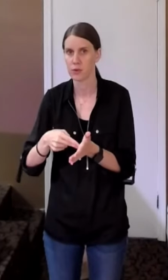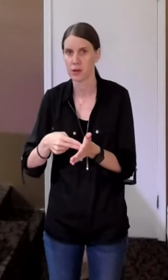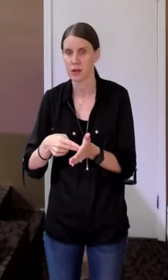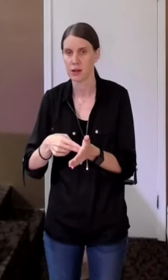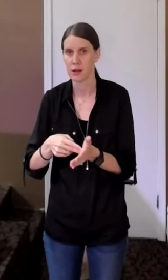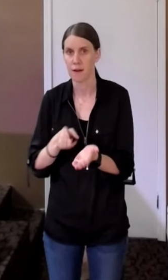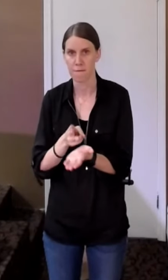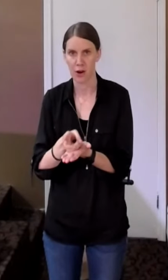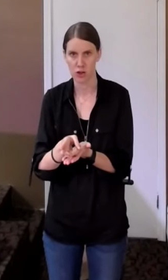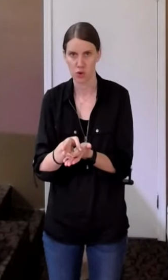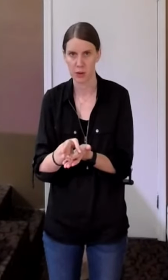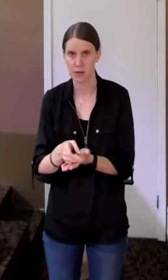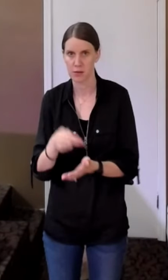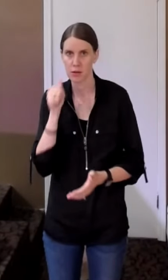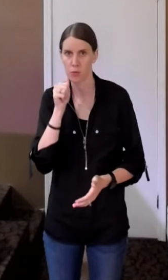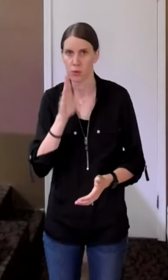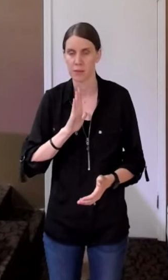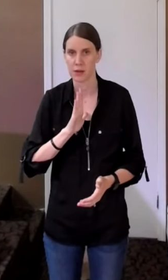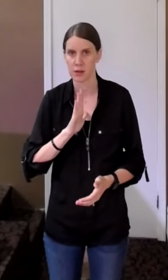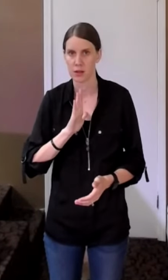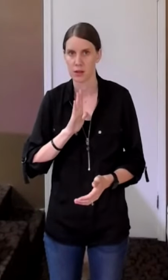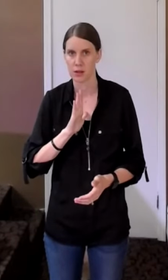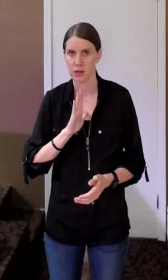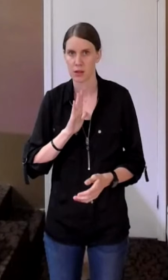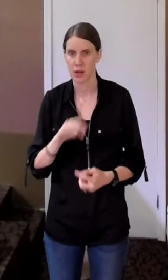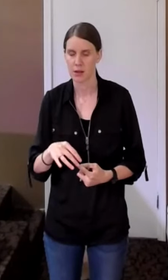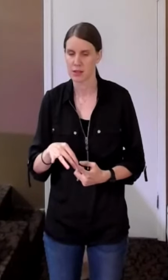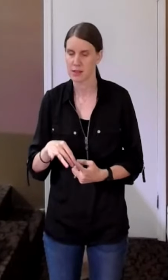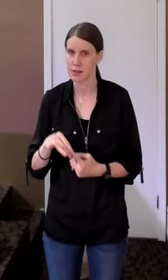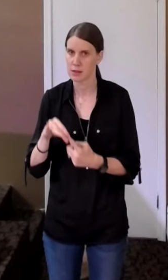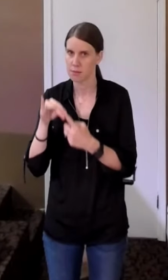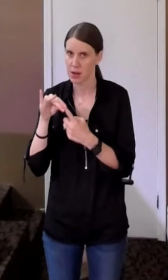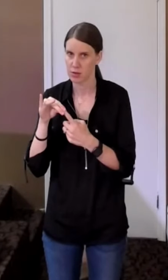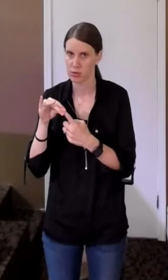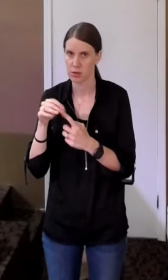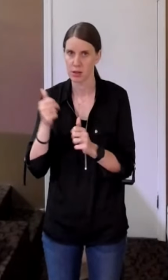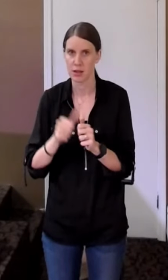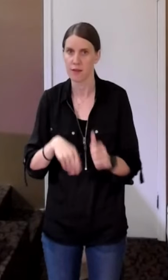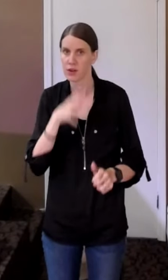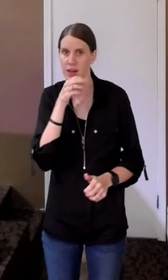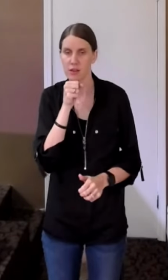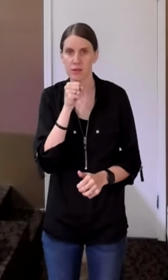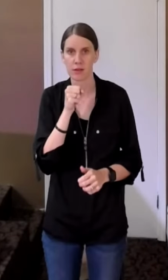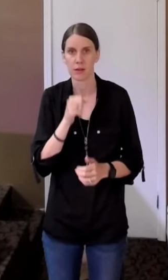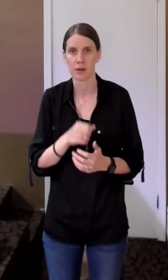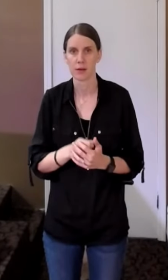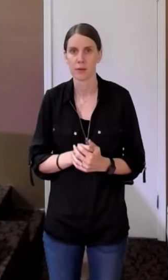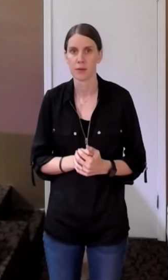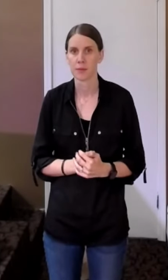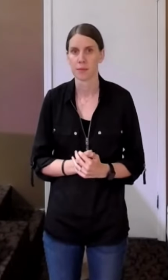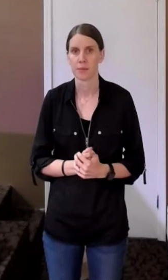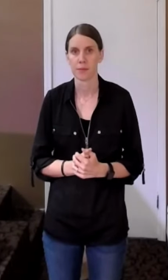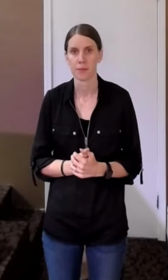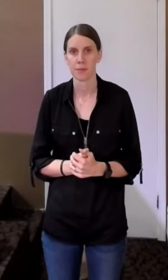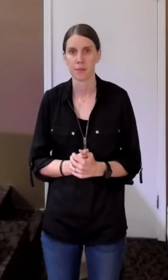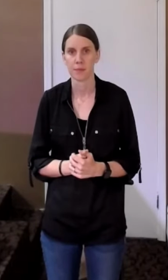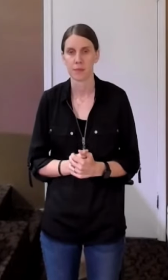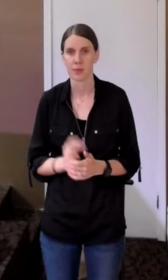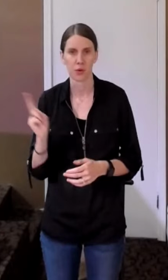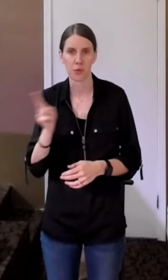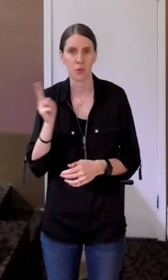virtuous woman is a rare thing in any age. All right? It is rare.